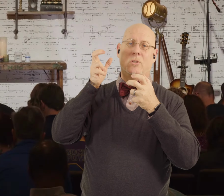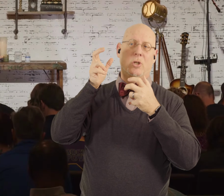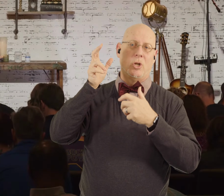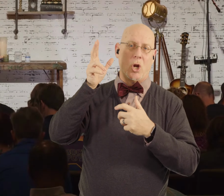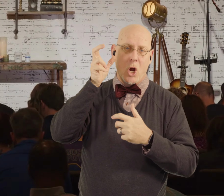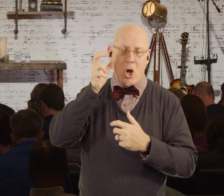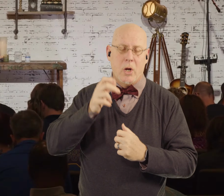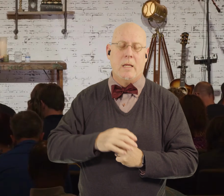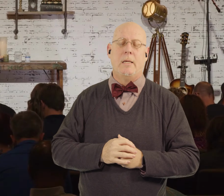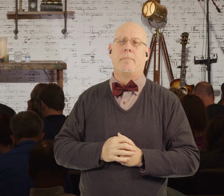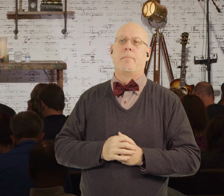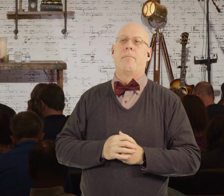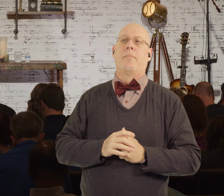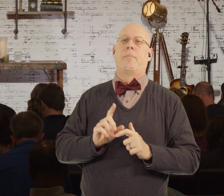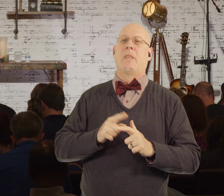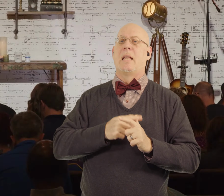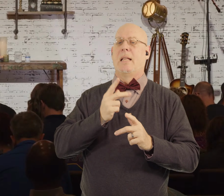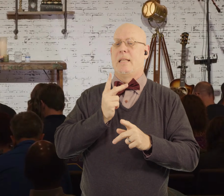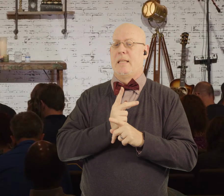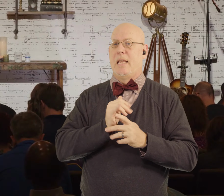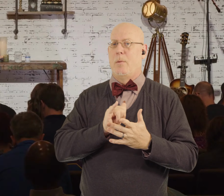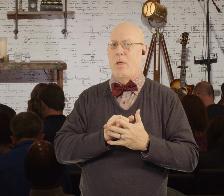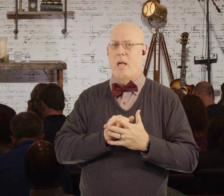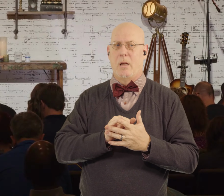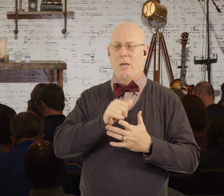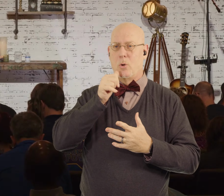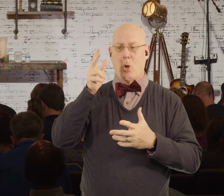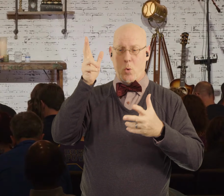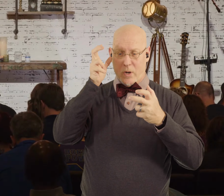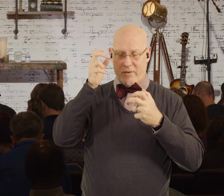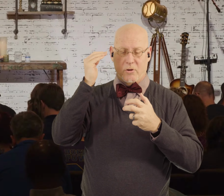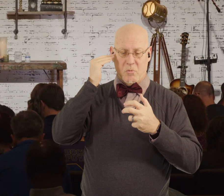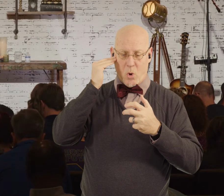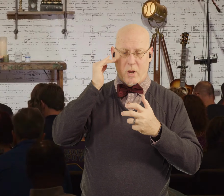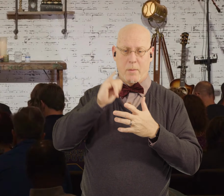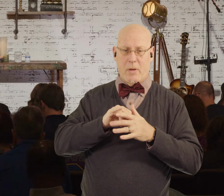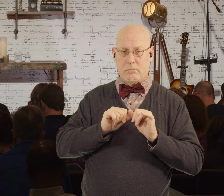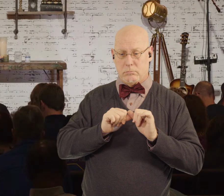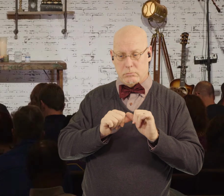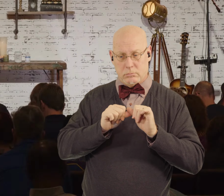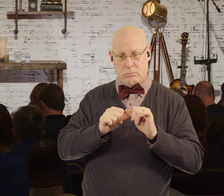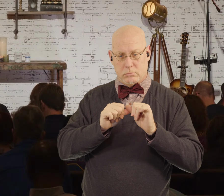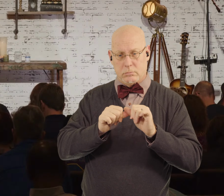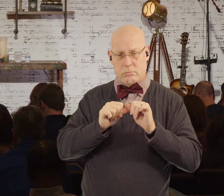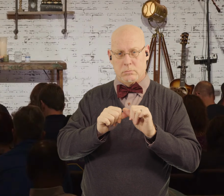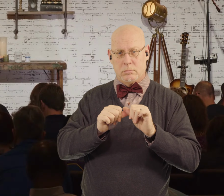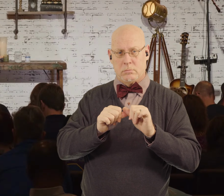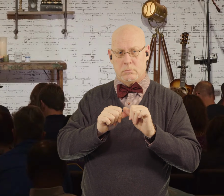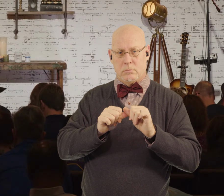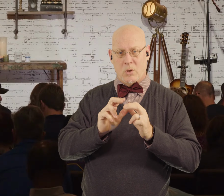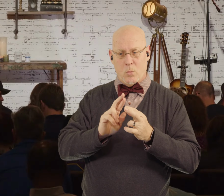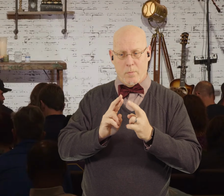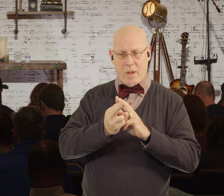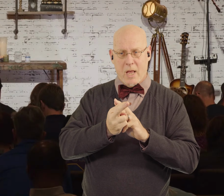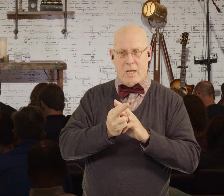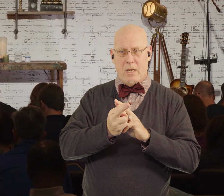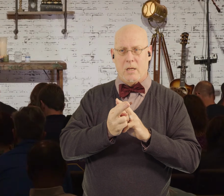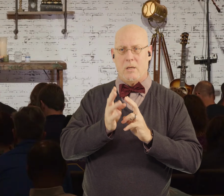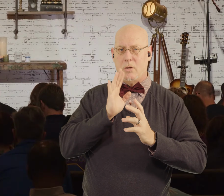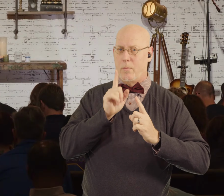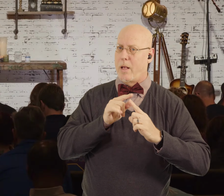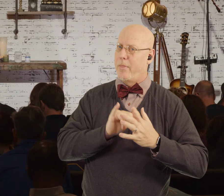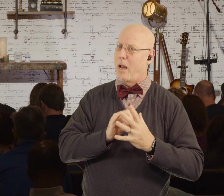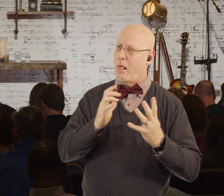you have received and heard. And then keep that. It's not enough just to remember it and to know it, but keep that